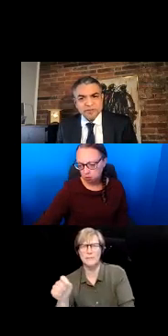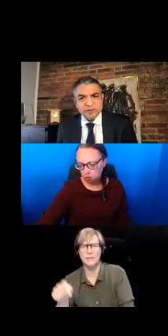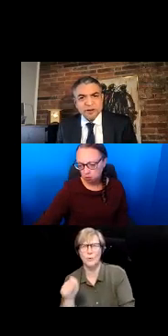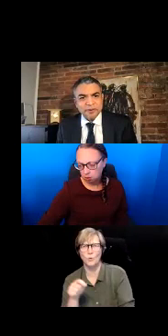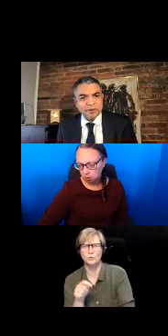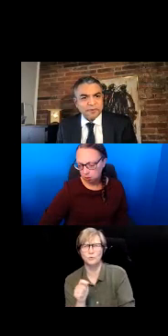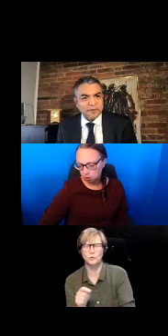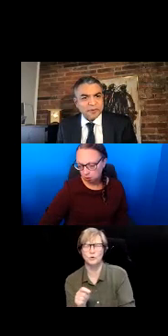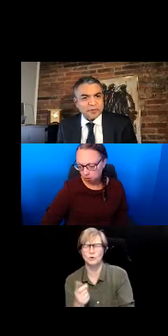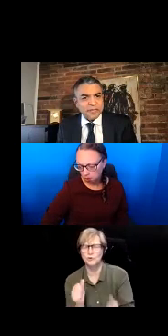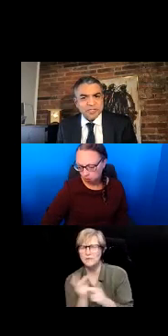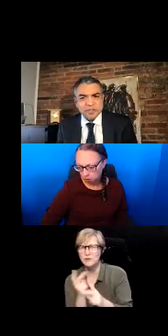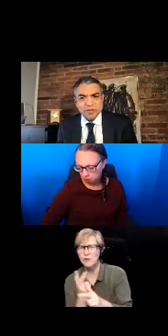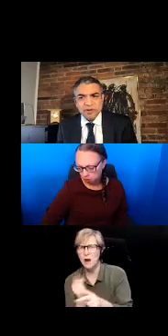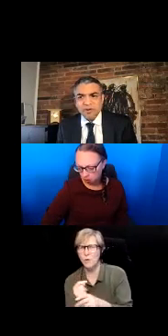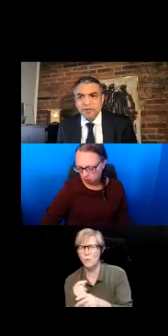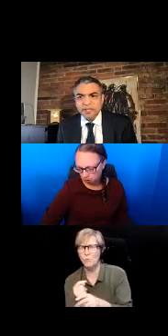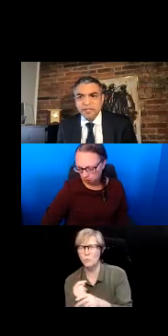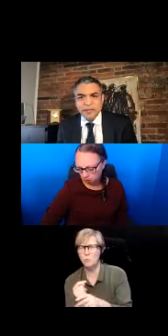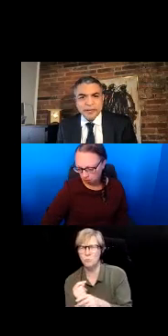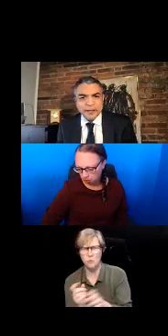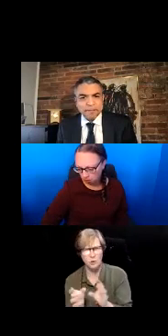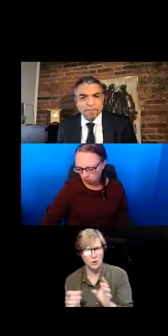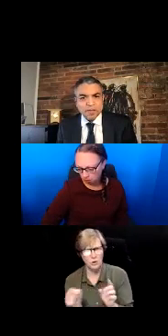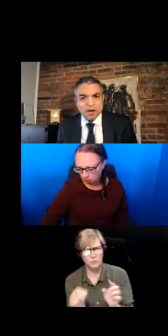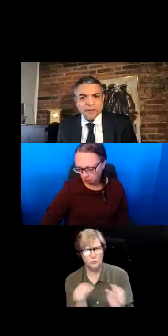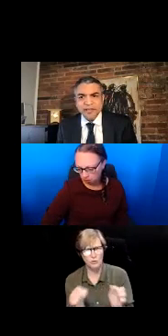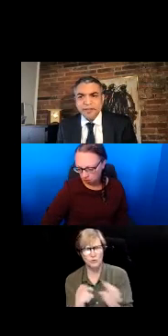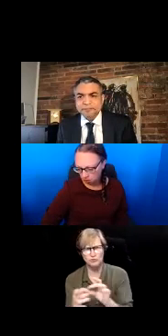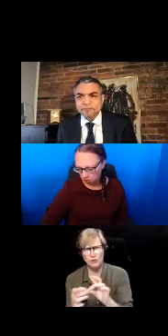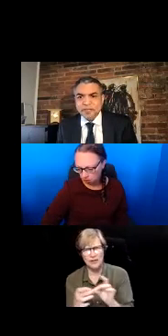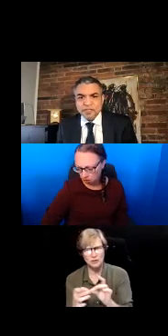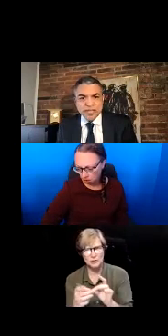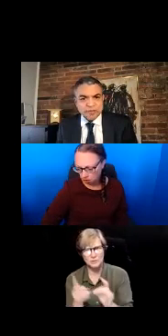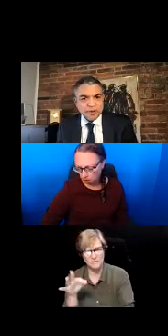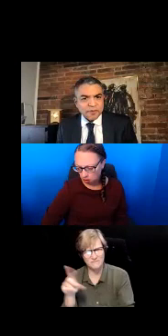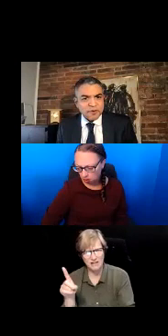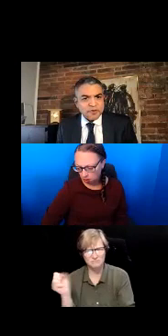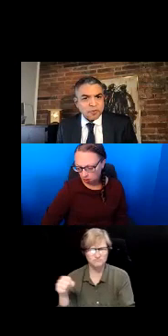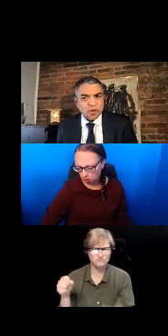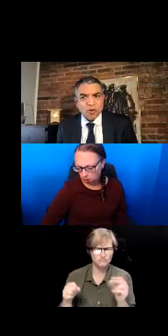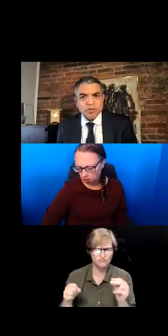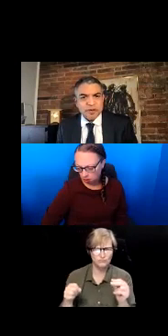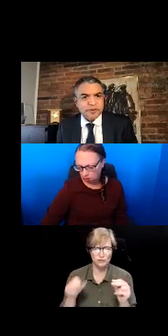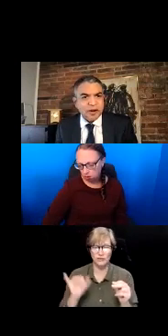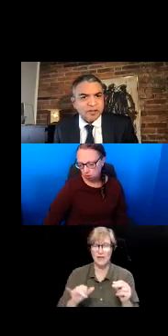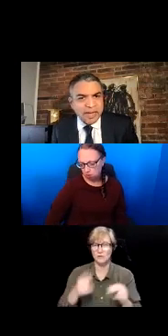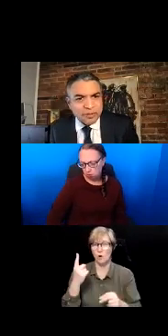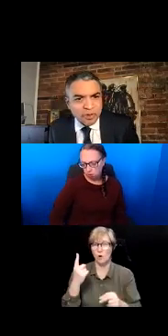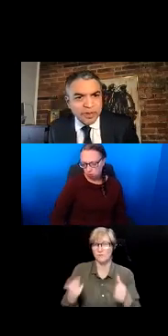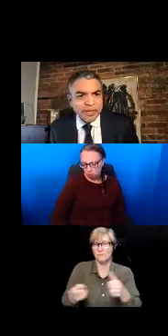regions to figure out if those relationships are really are valid. So that's where the first workhorse of